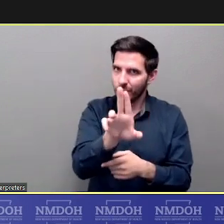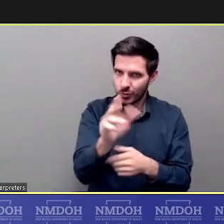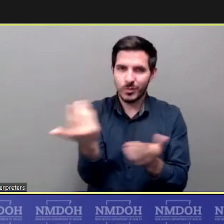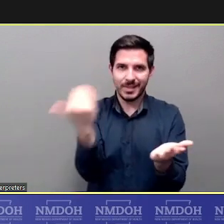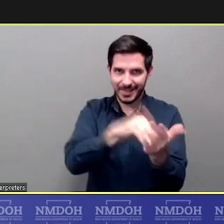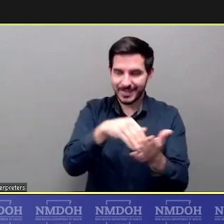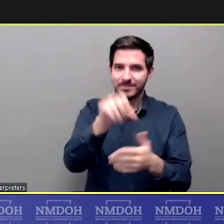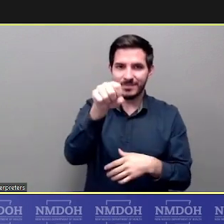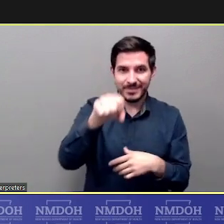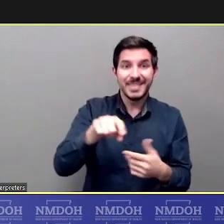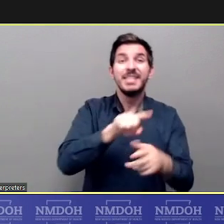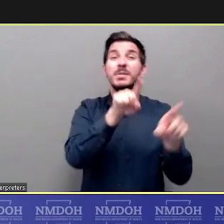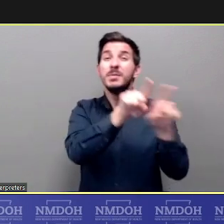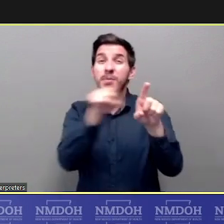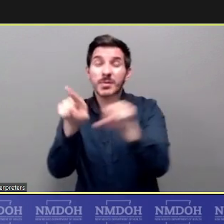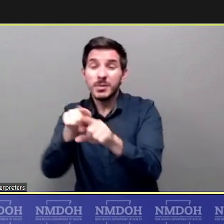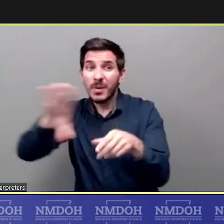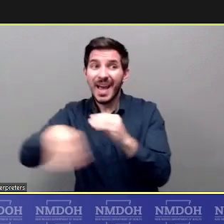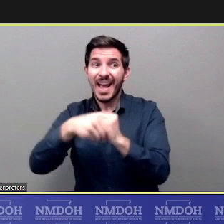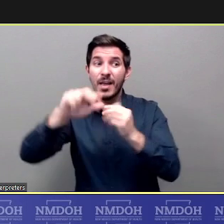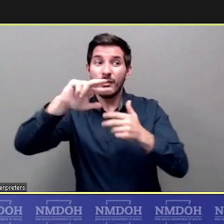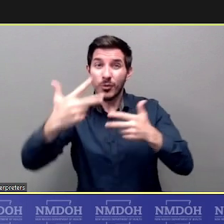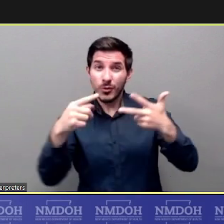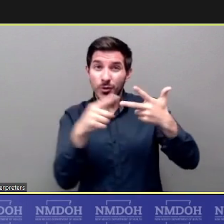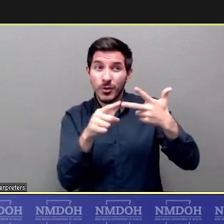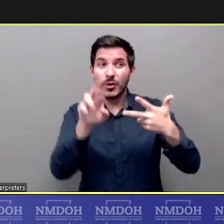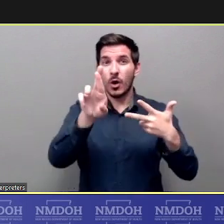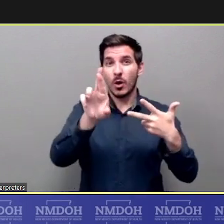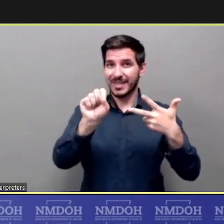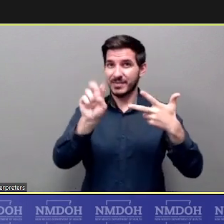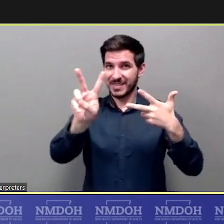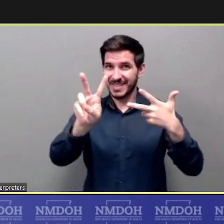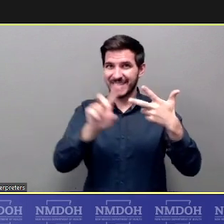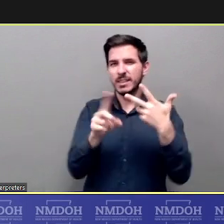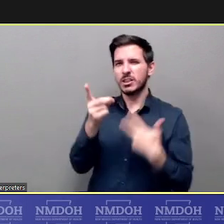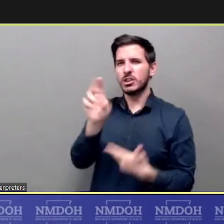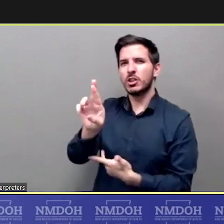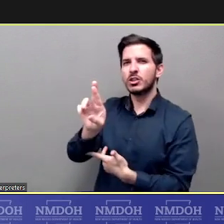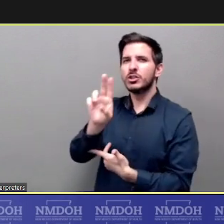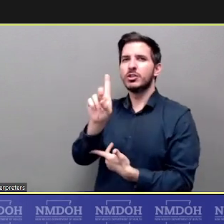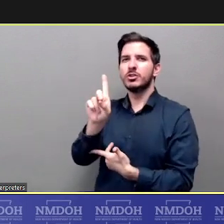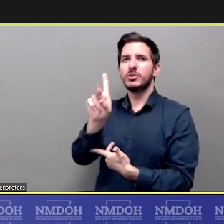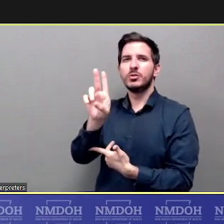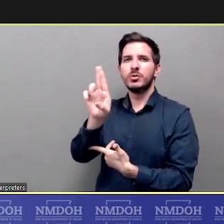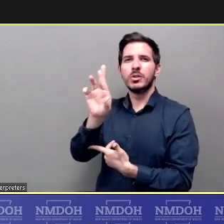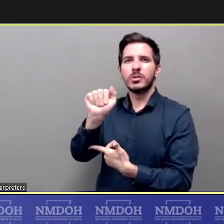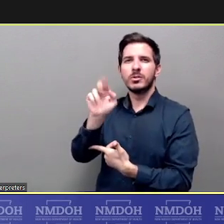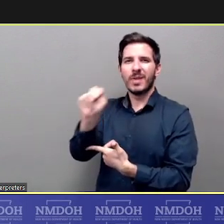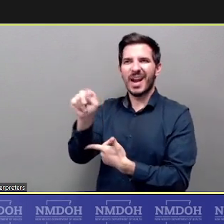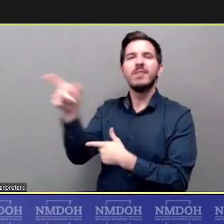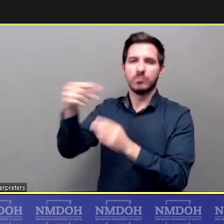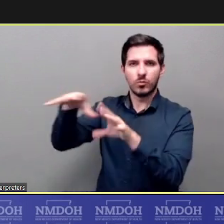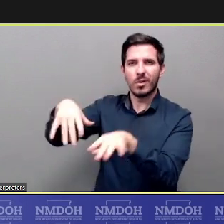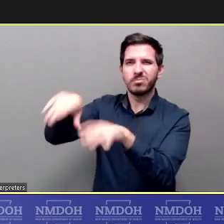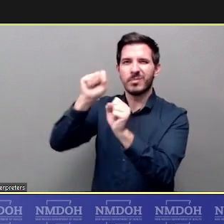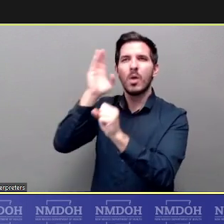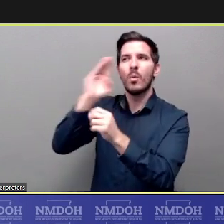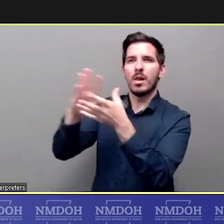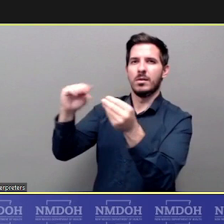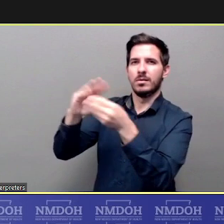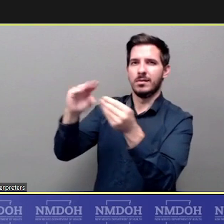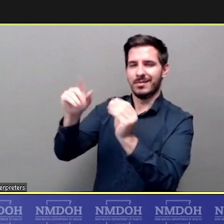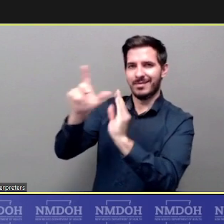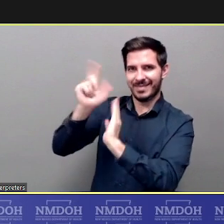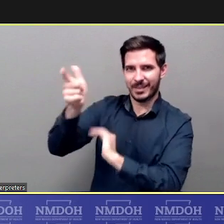our RSV cases, which Dr. Duran will be talking about, a lot of cases of that rising as well